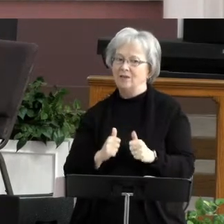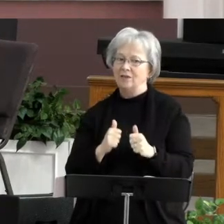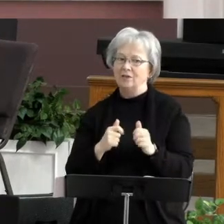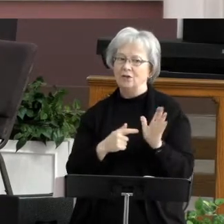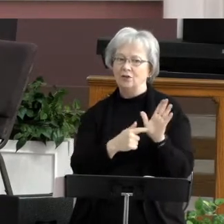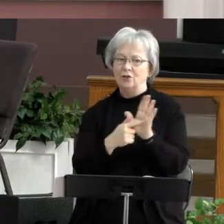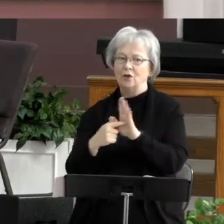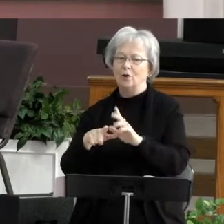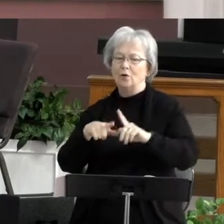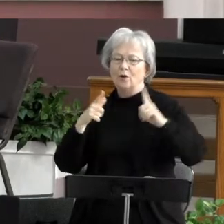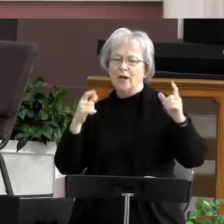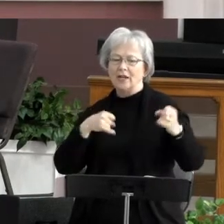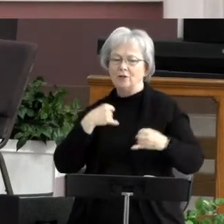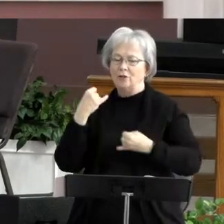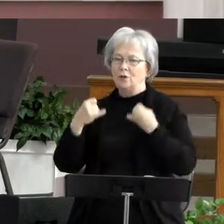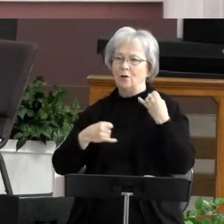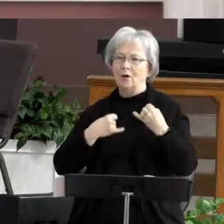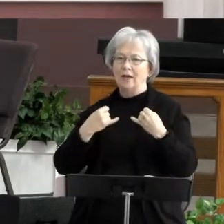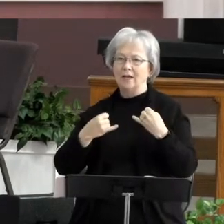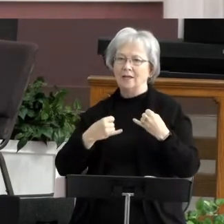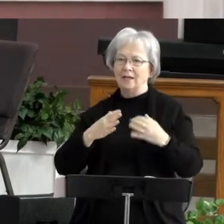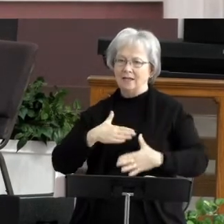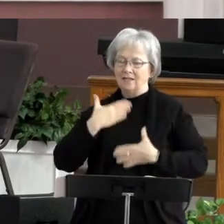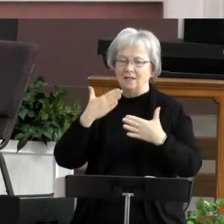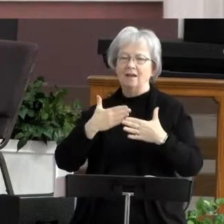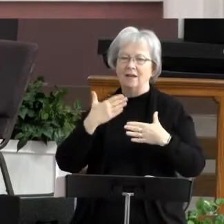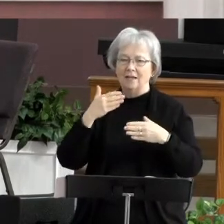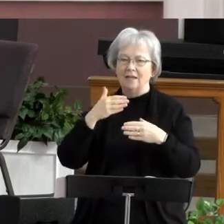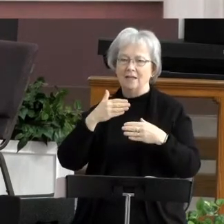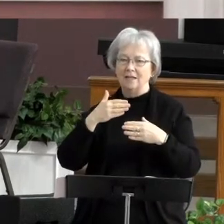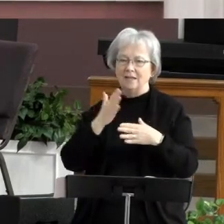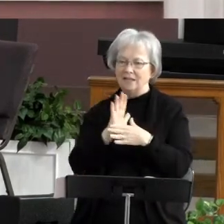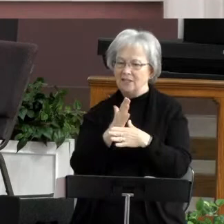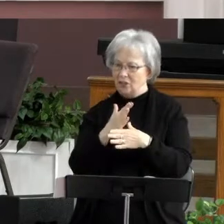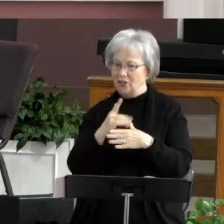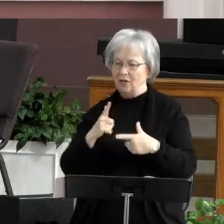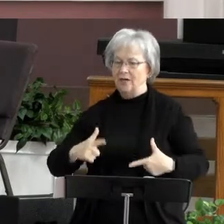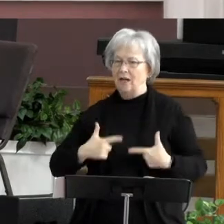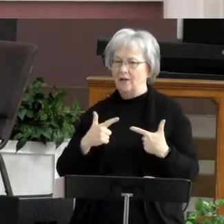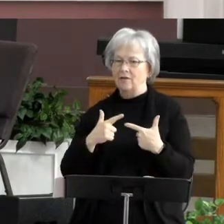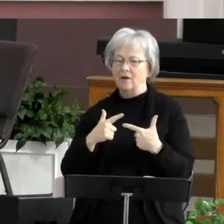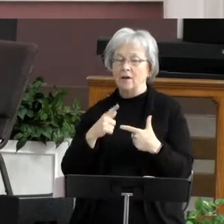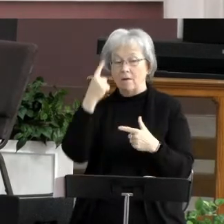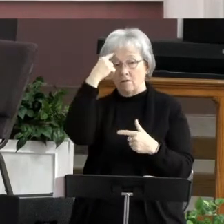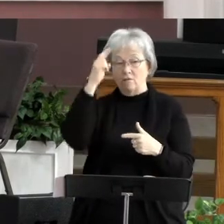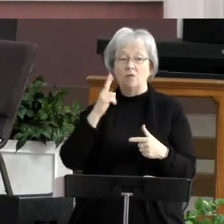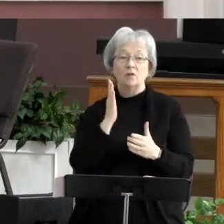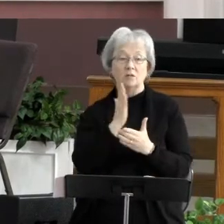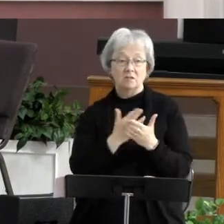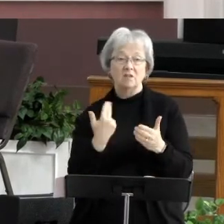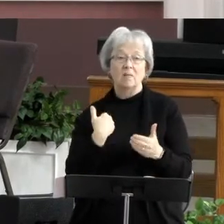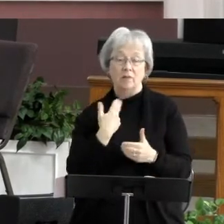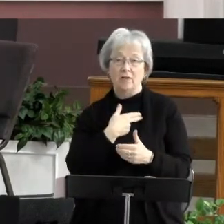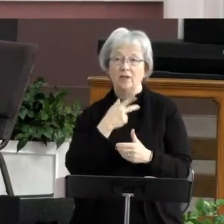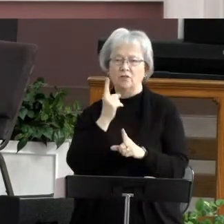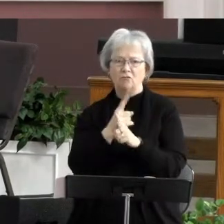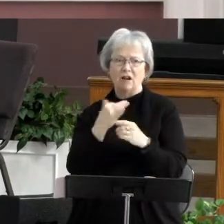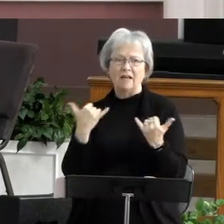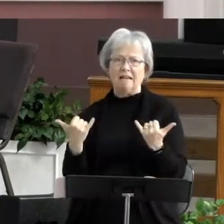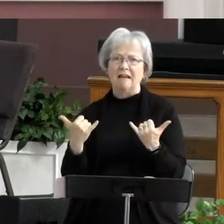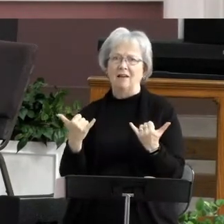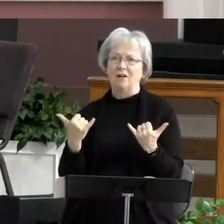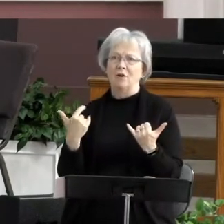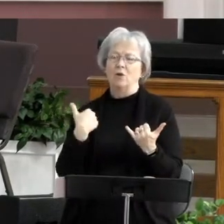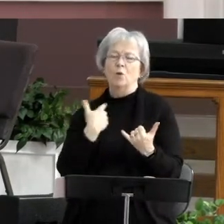delight as they shared in one another's lives. You see, for some of us, right now,